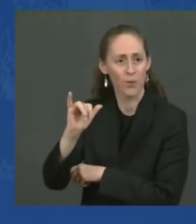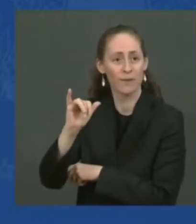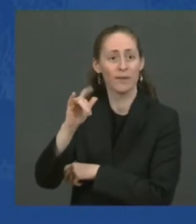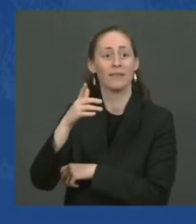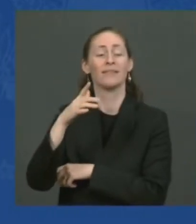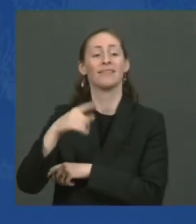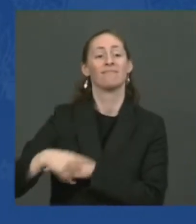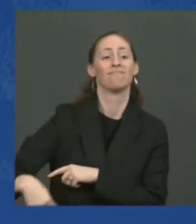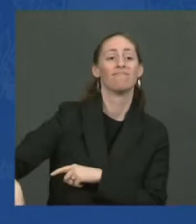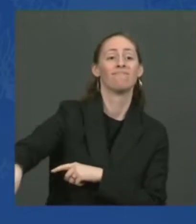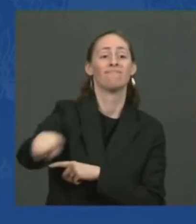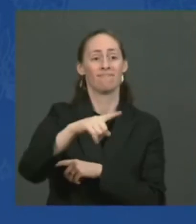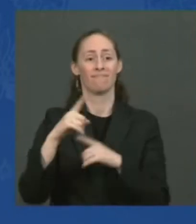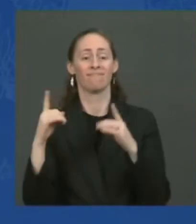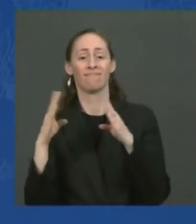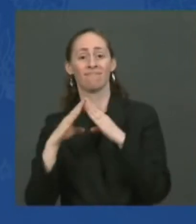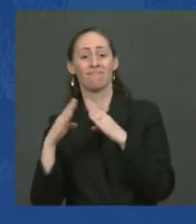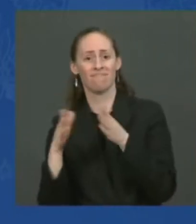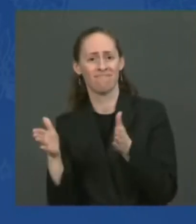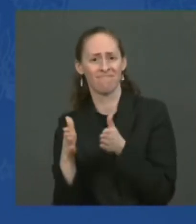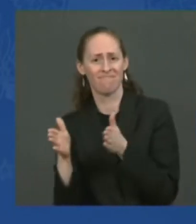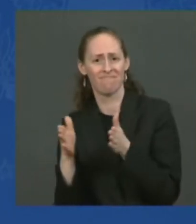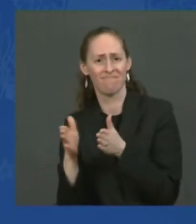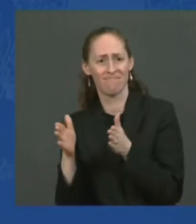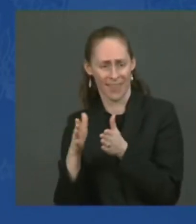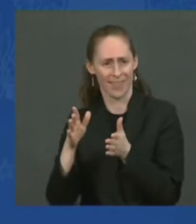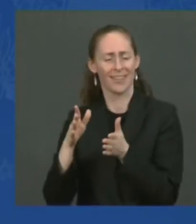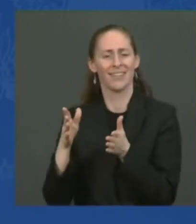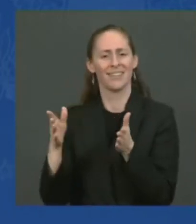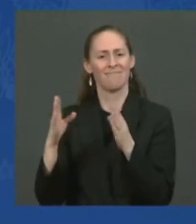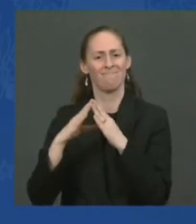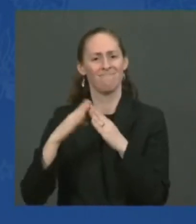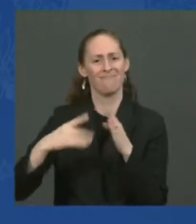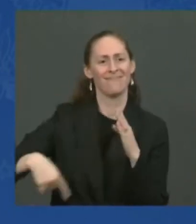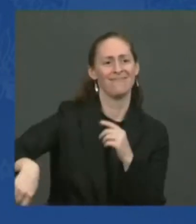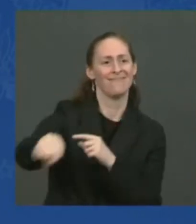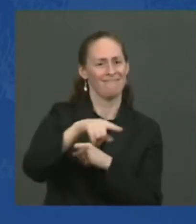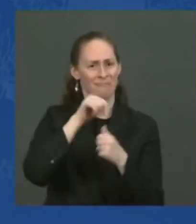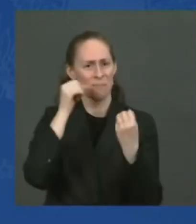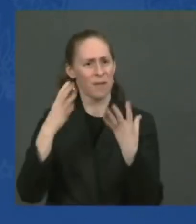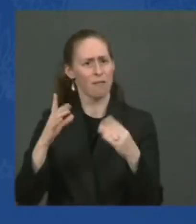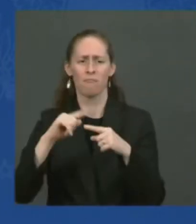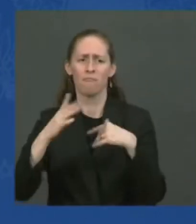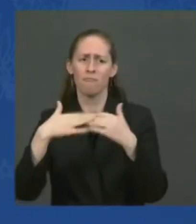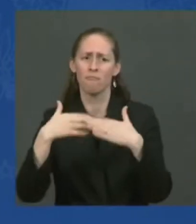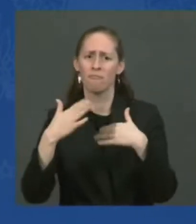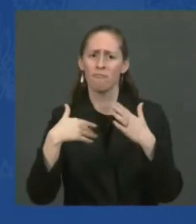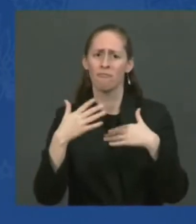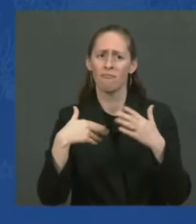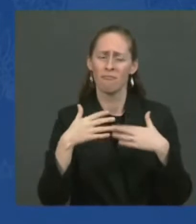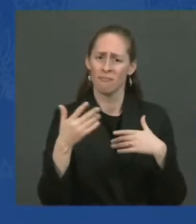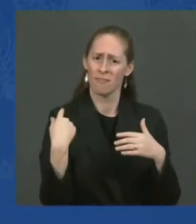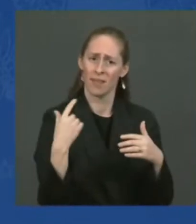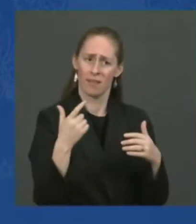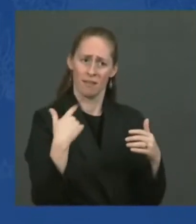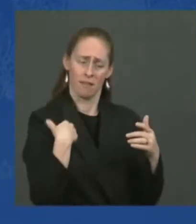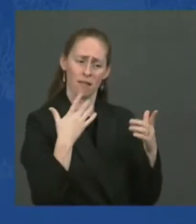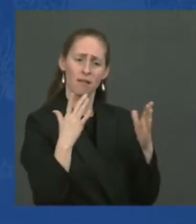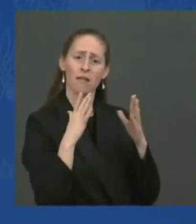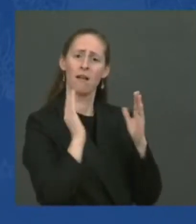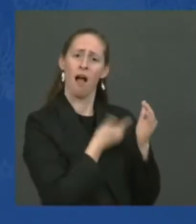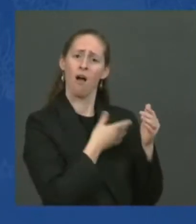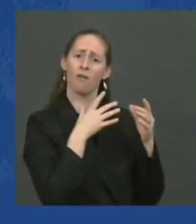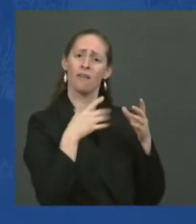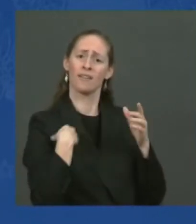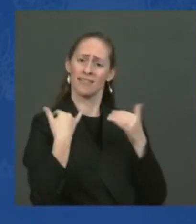County. I'm honored to be here and represent small and mid-sized communities in America. This bill,